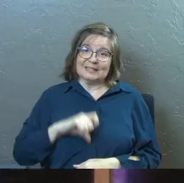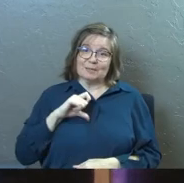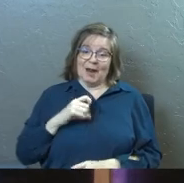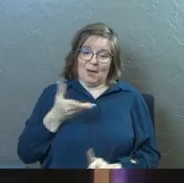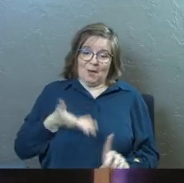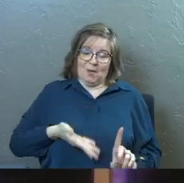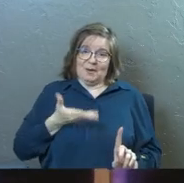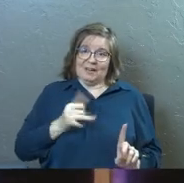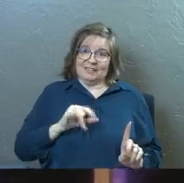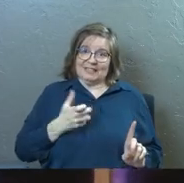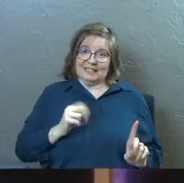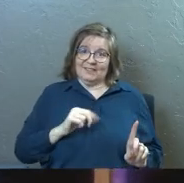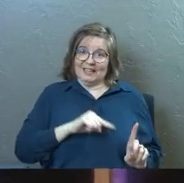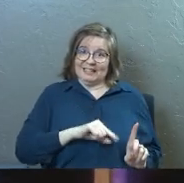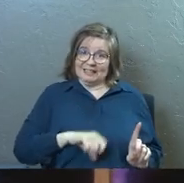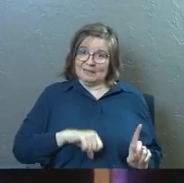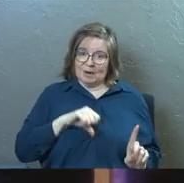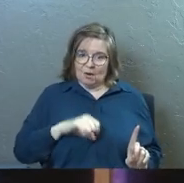boy.